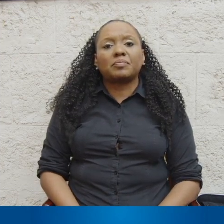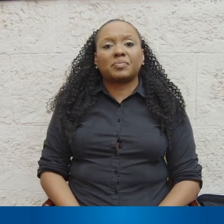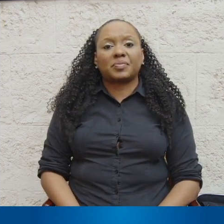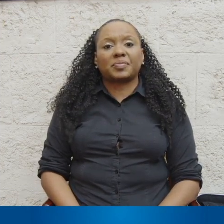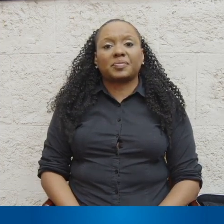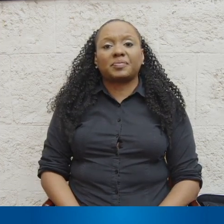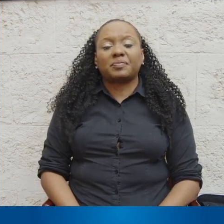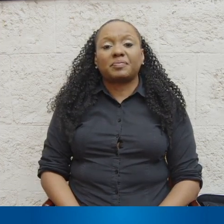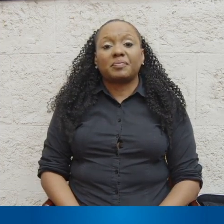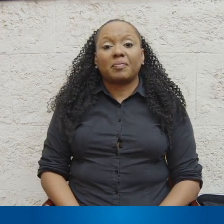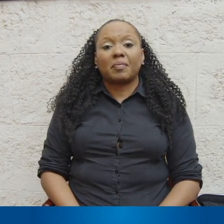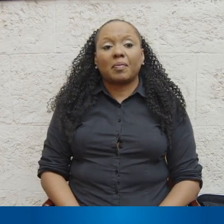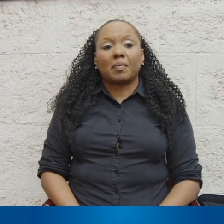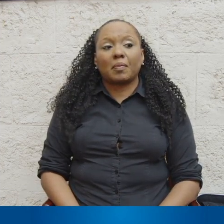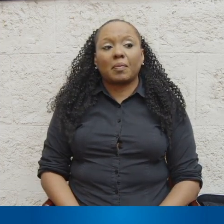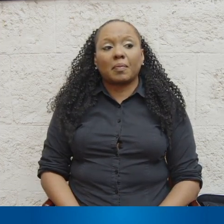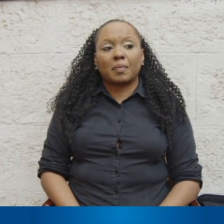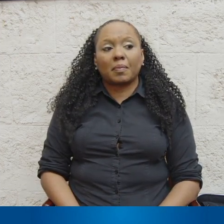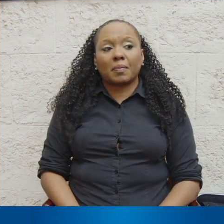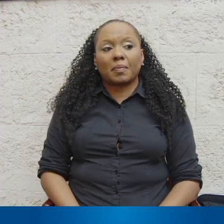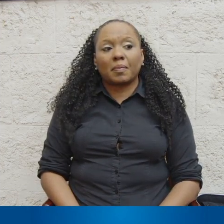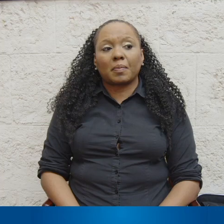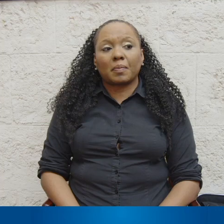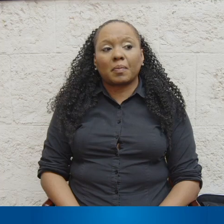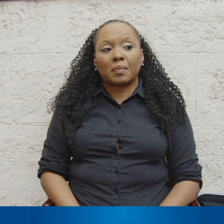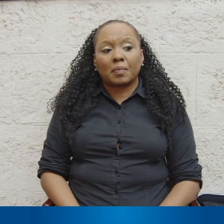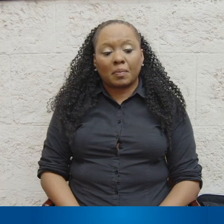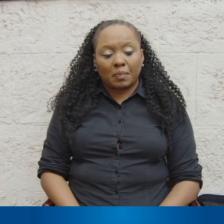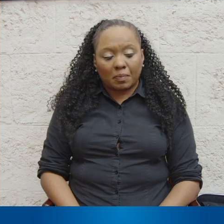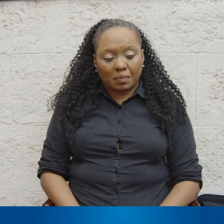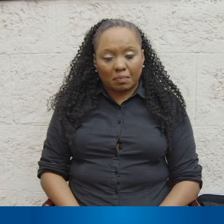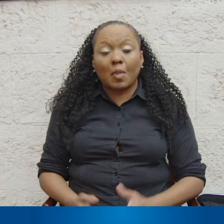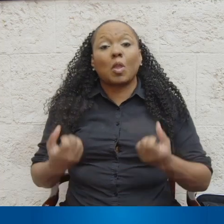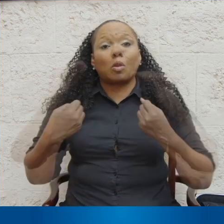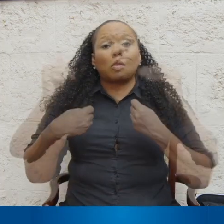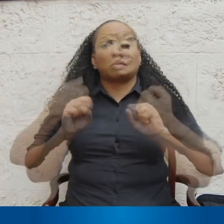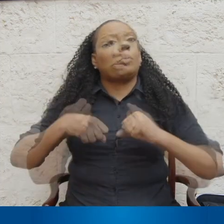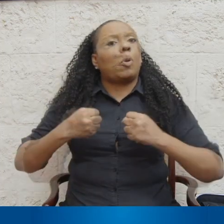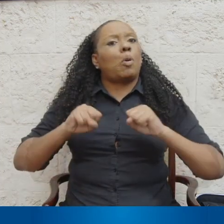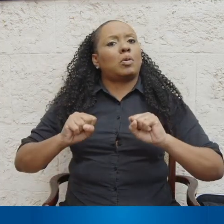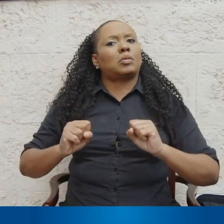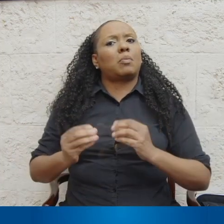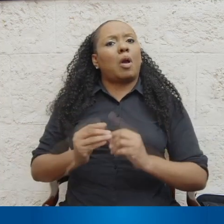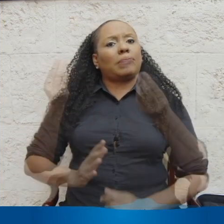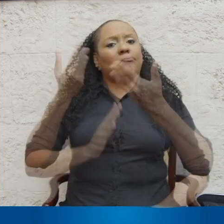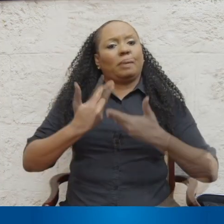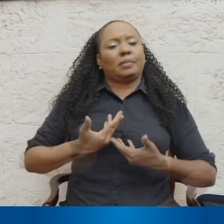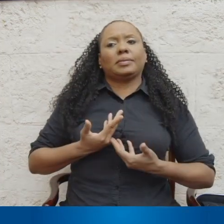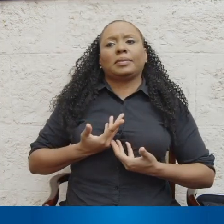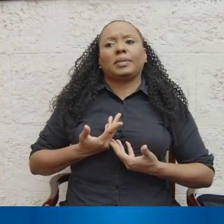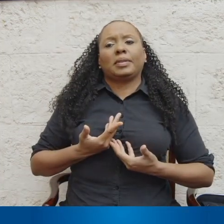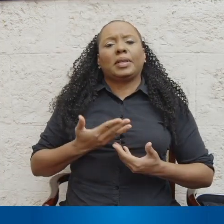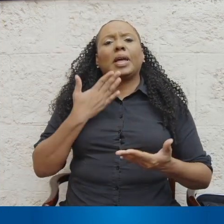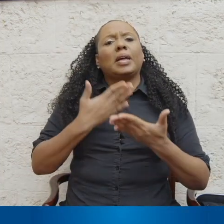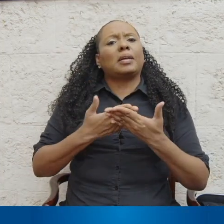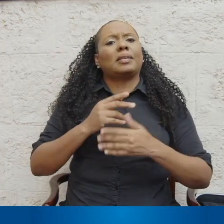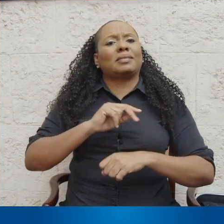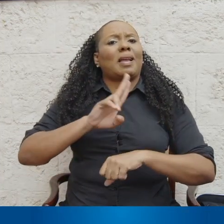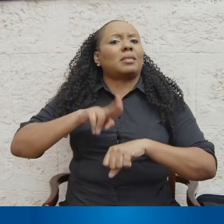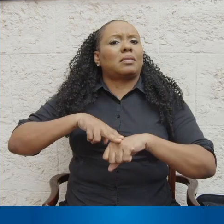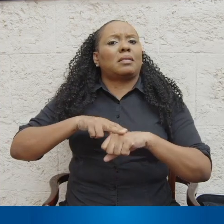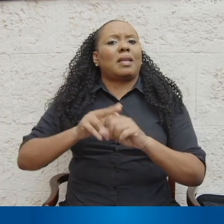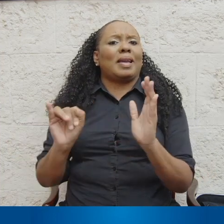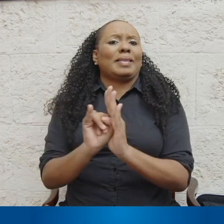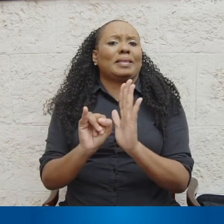the sports policy, will elevate sports as a central pillar of Barbadian national identity. Now,